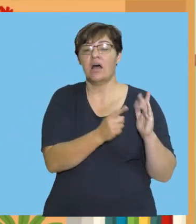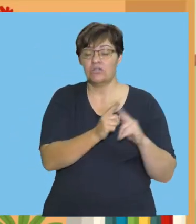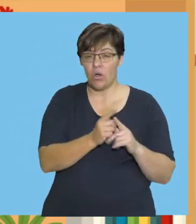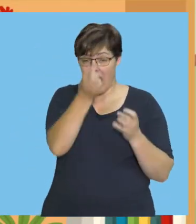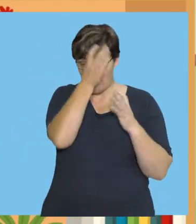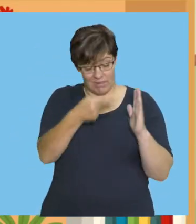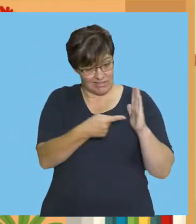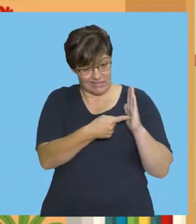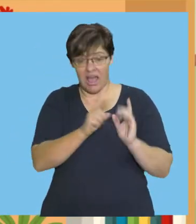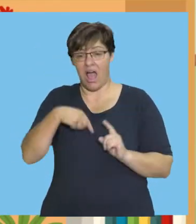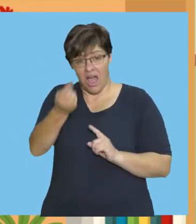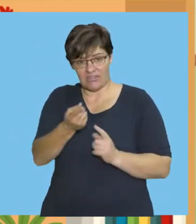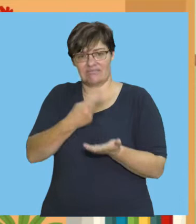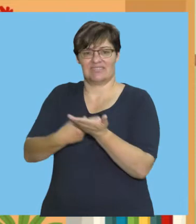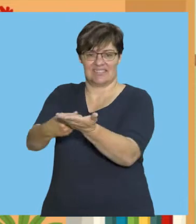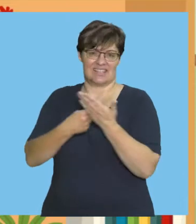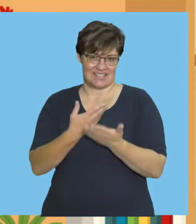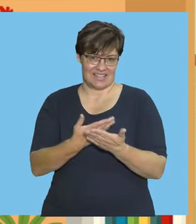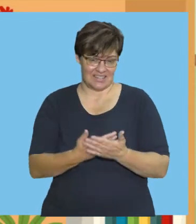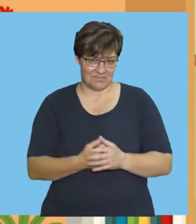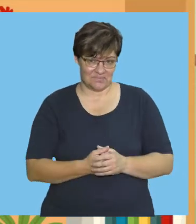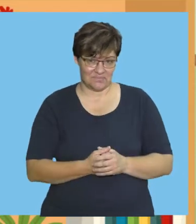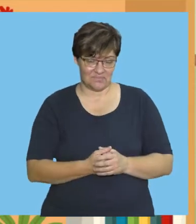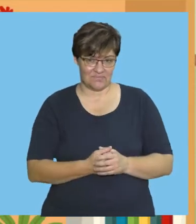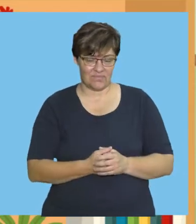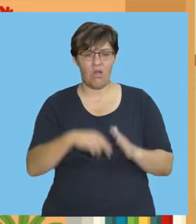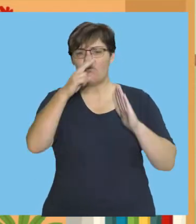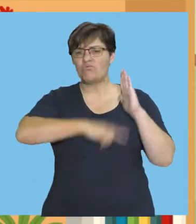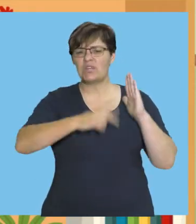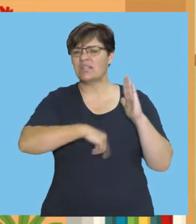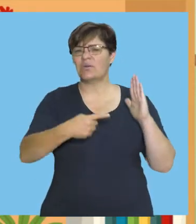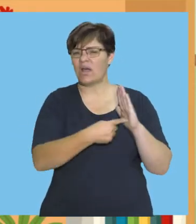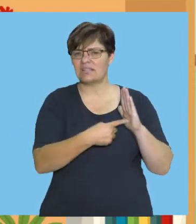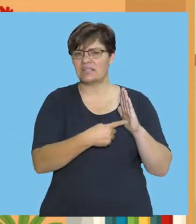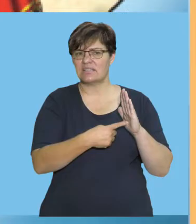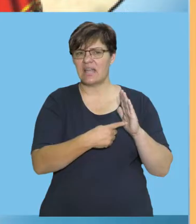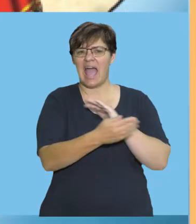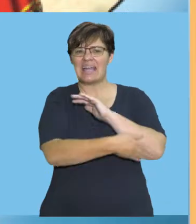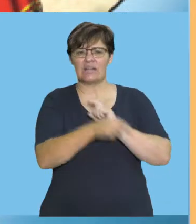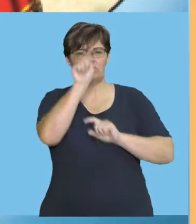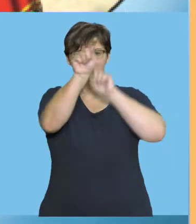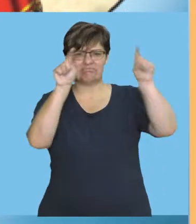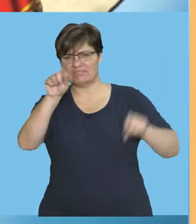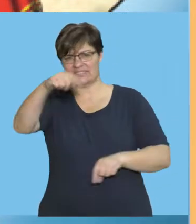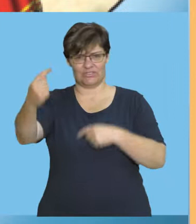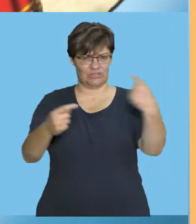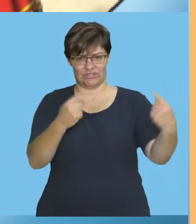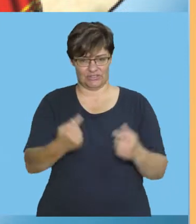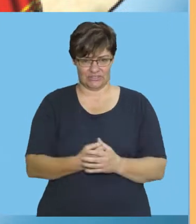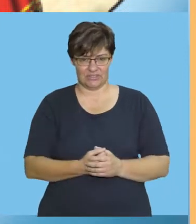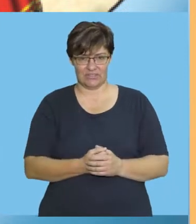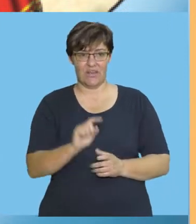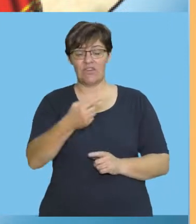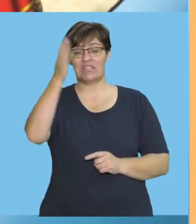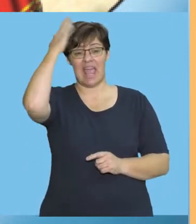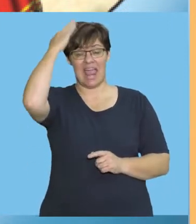can discuss the information afterwards. We are going to be reading about people from different countries.